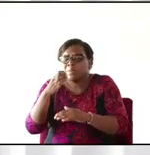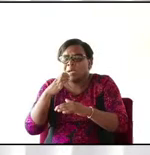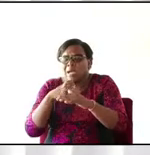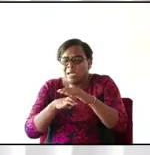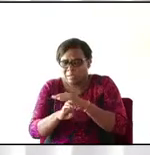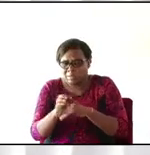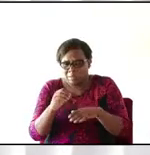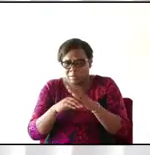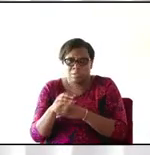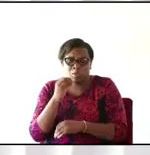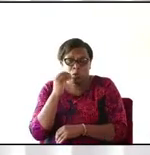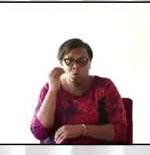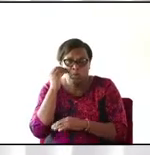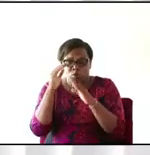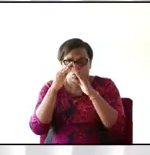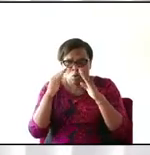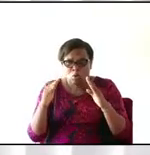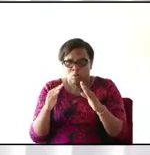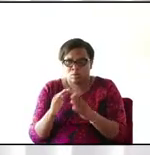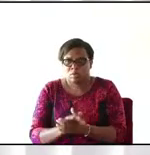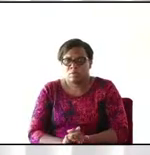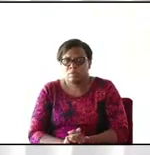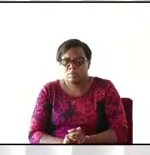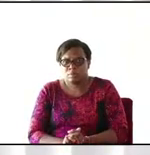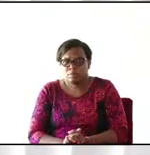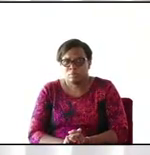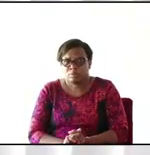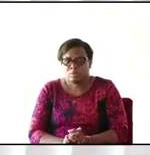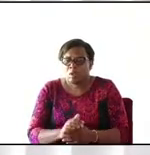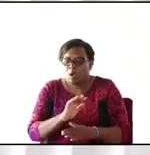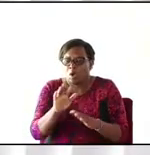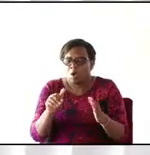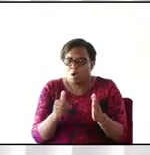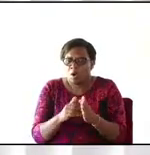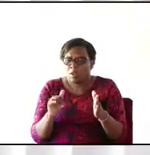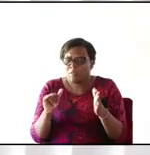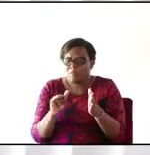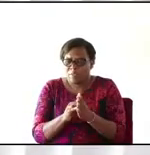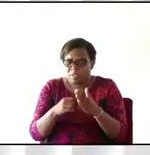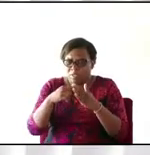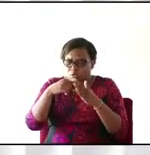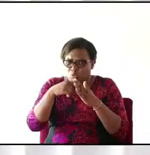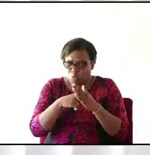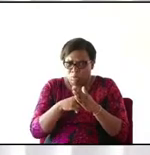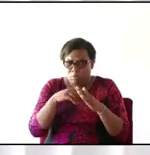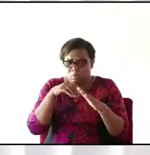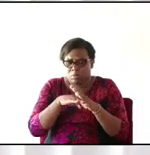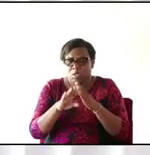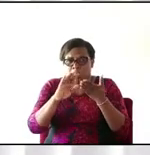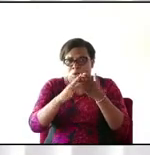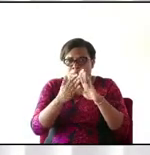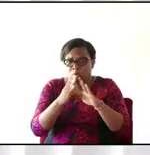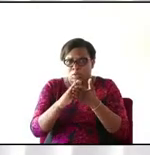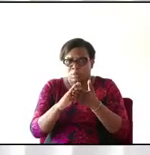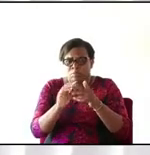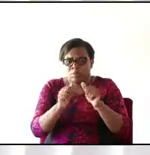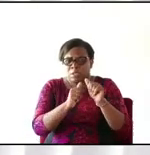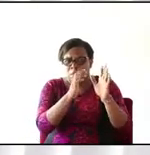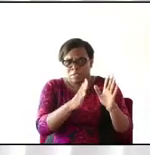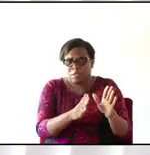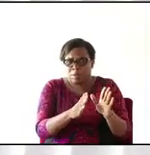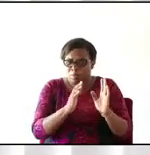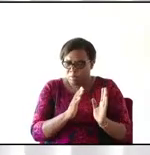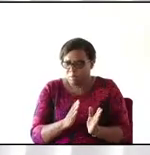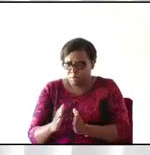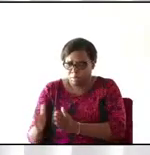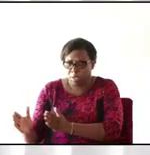into their houses. All of that is rooted in community. The disciples' mission